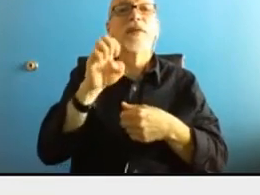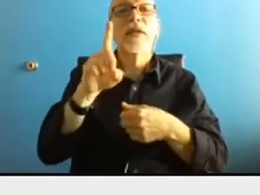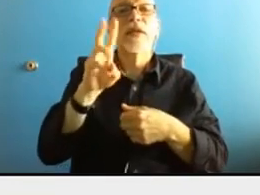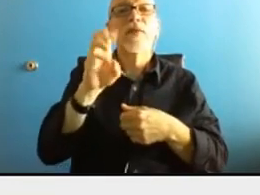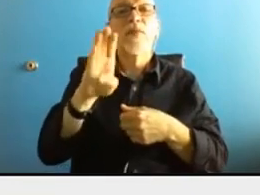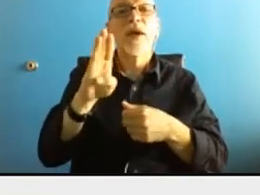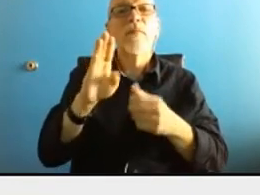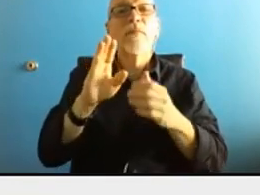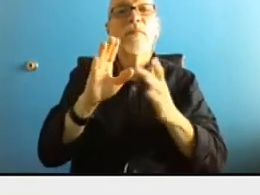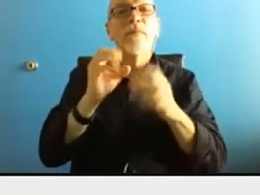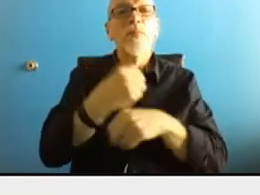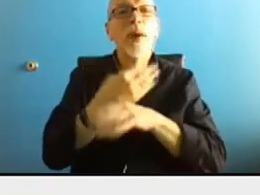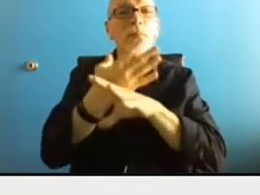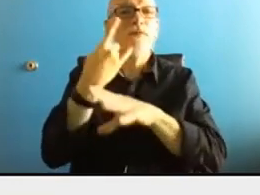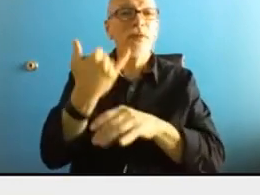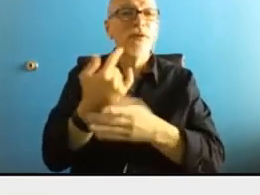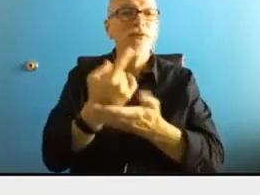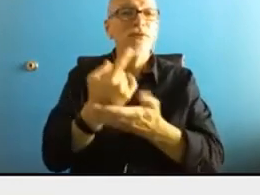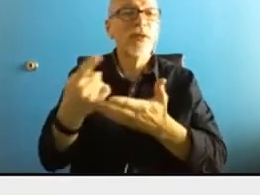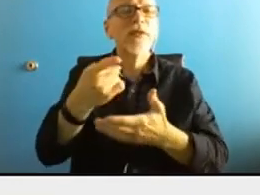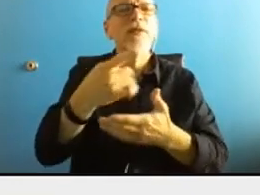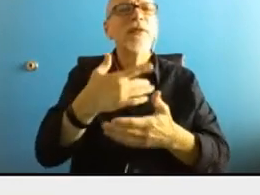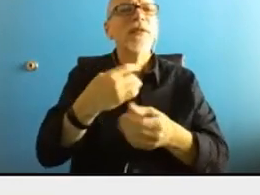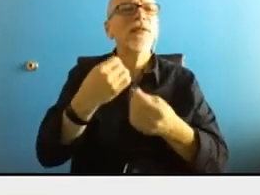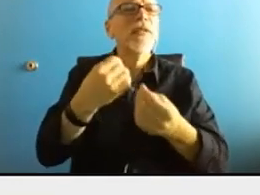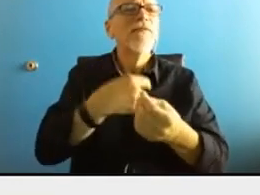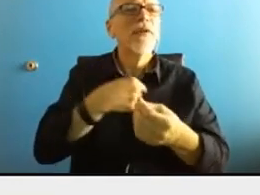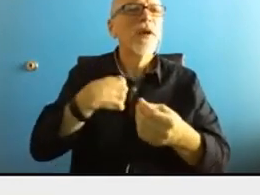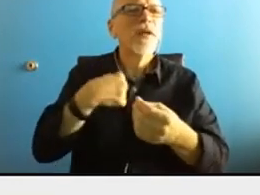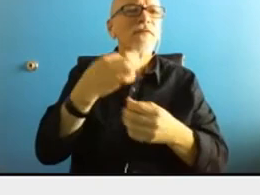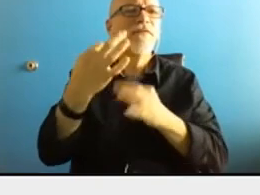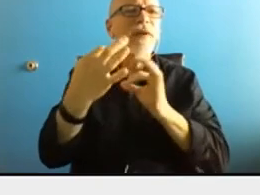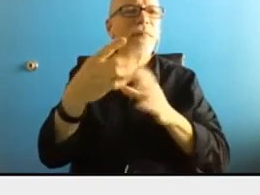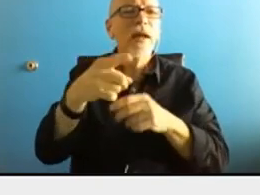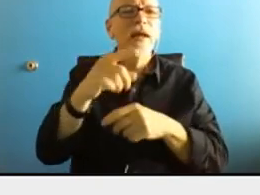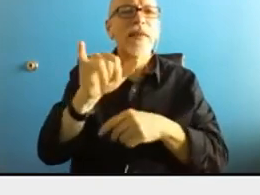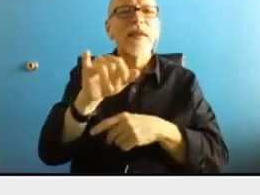for this week. Be sure to give us feedback at the